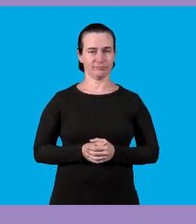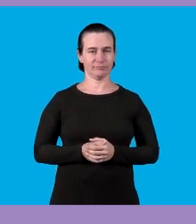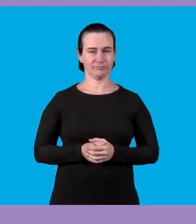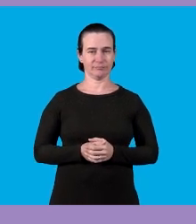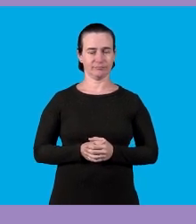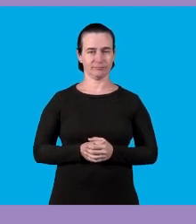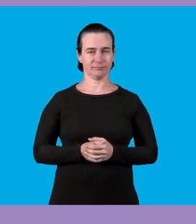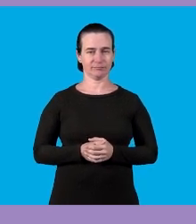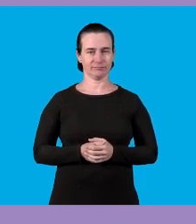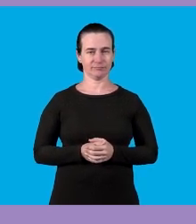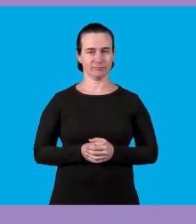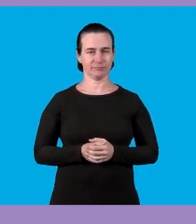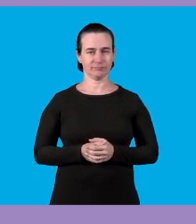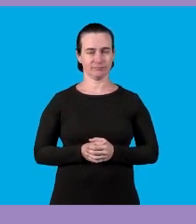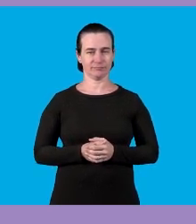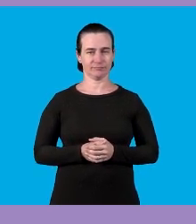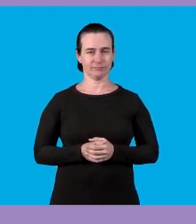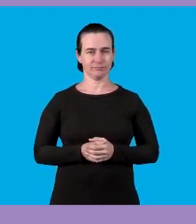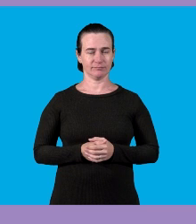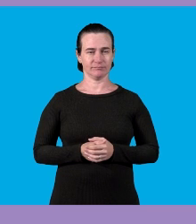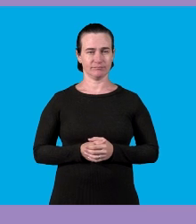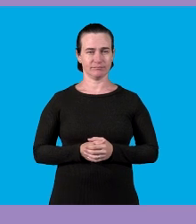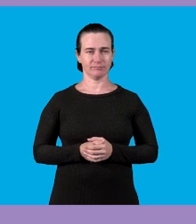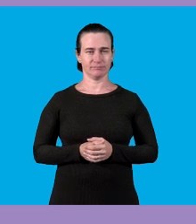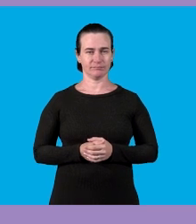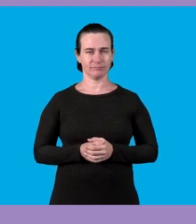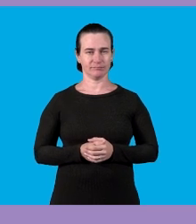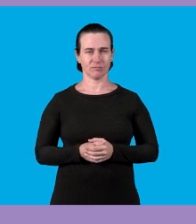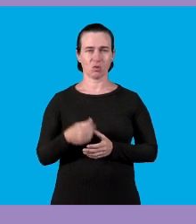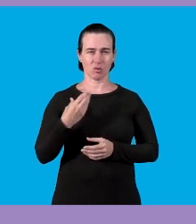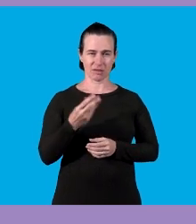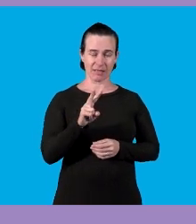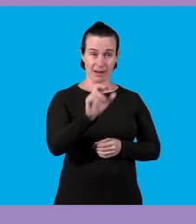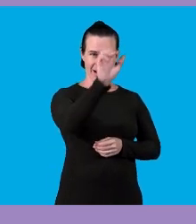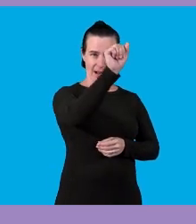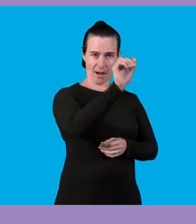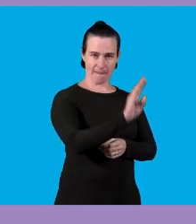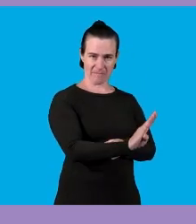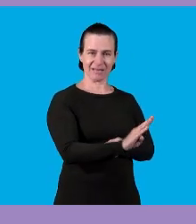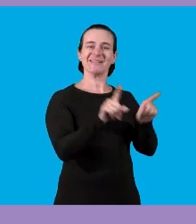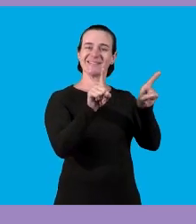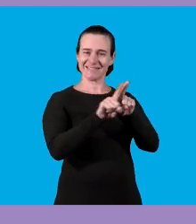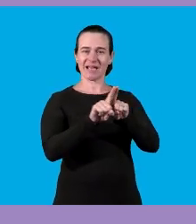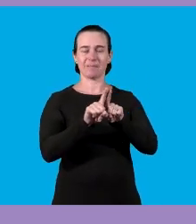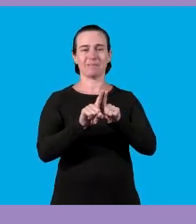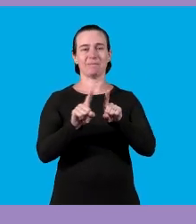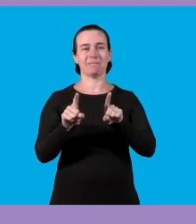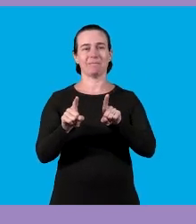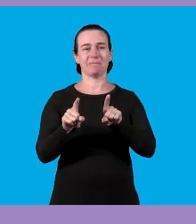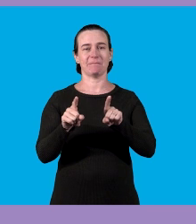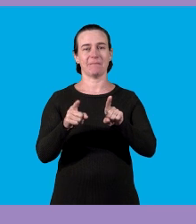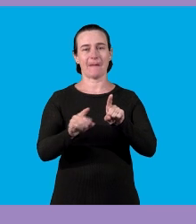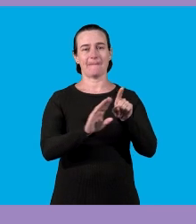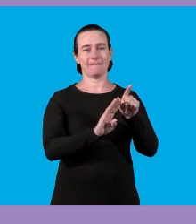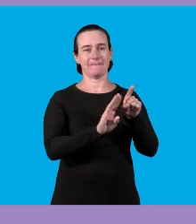And when you look at that, you would see that one, we already have AB equals to BC, so that's one side that